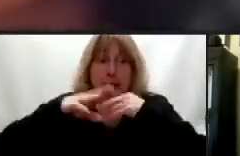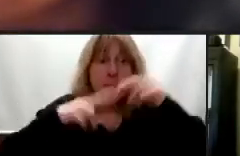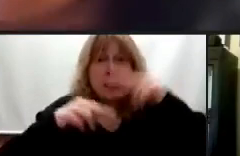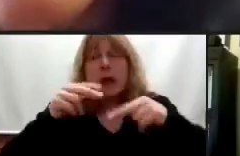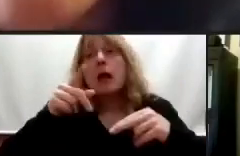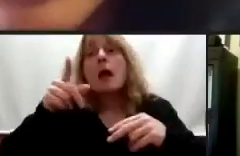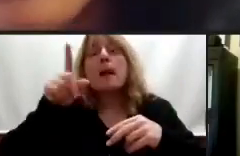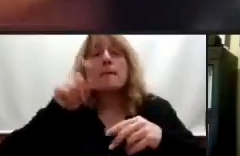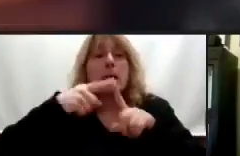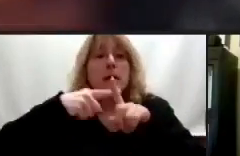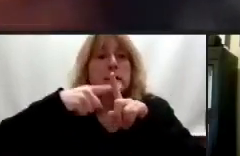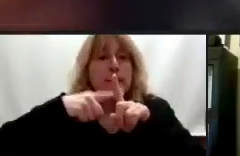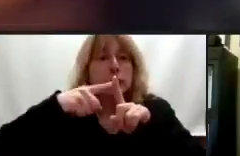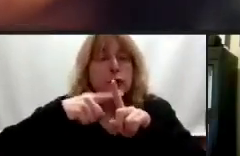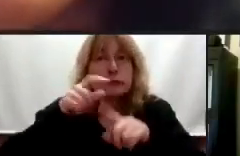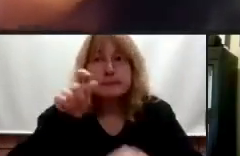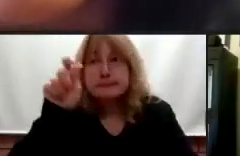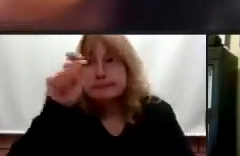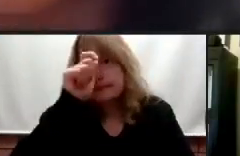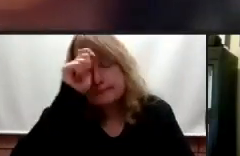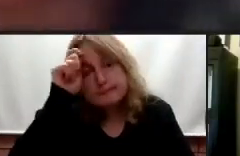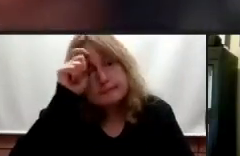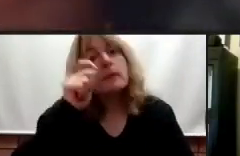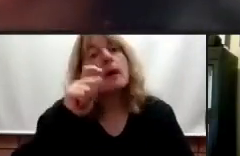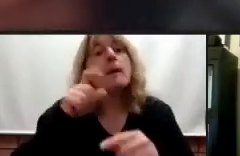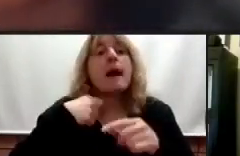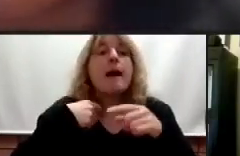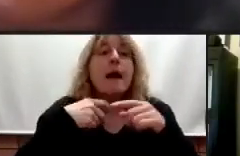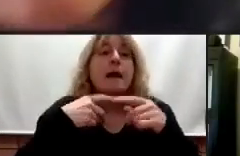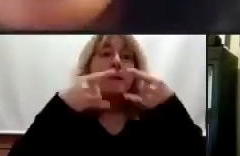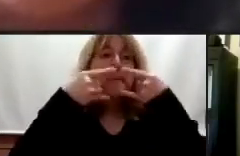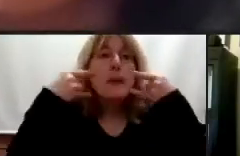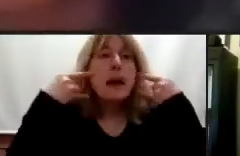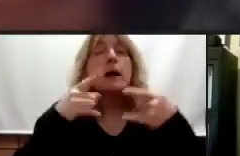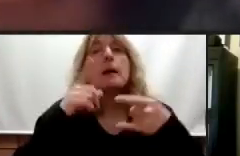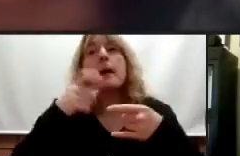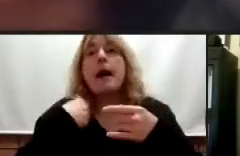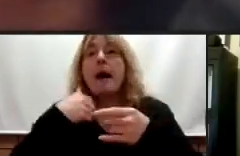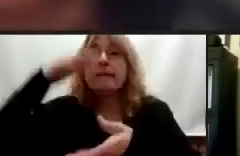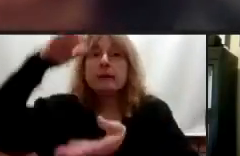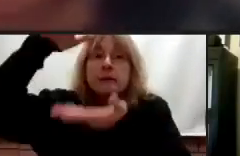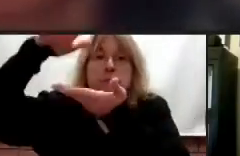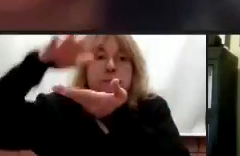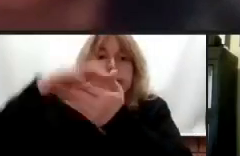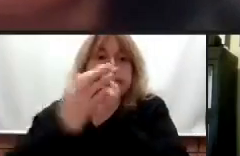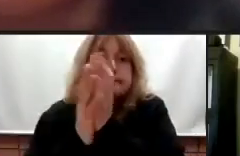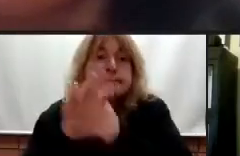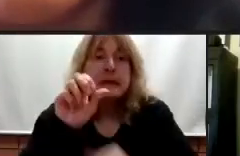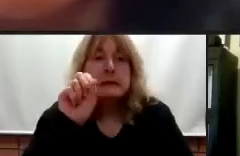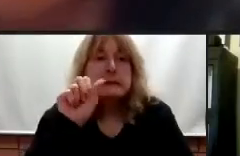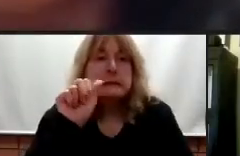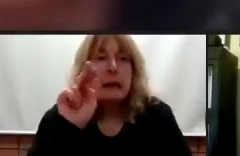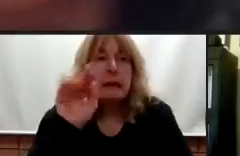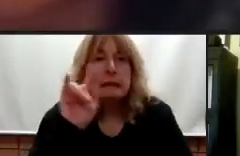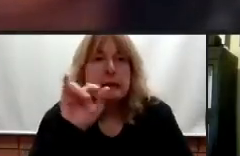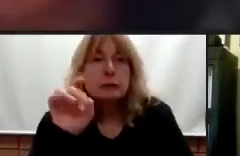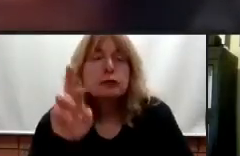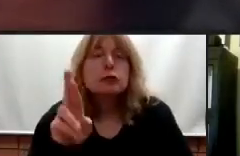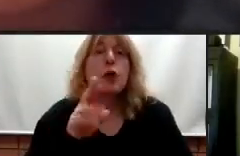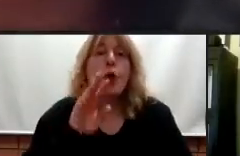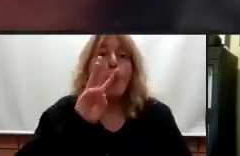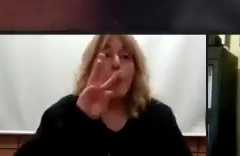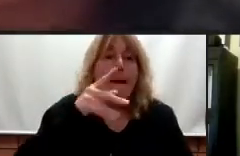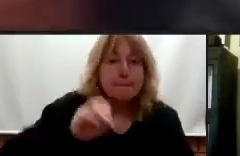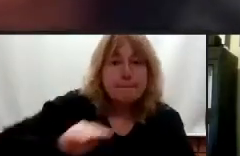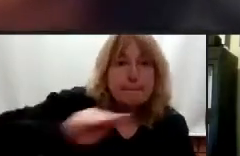They would have to have a mask, that we would still have sanitizing stations, that we will still do wipes, that we would still expect movement to be at least 6 feet.